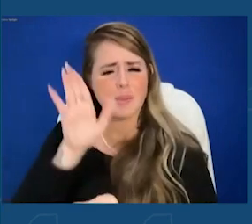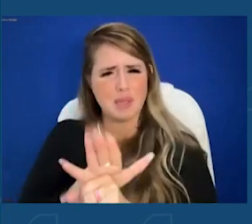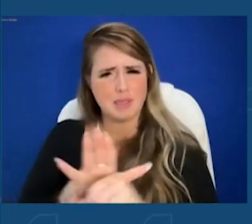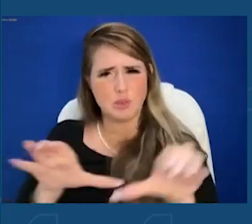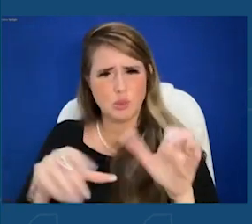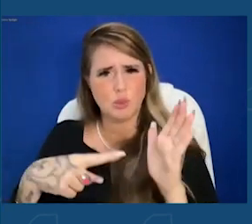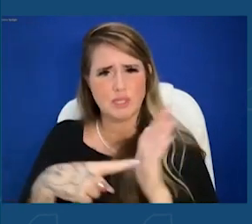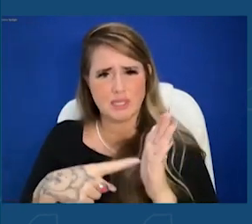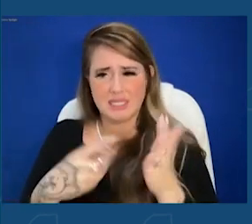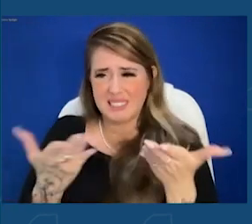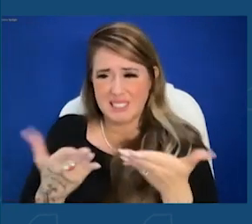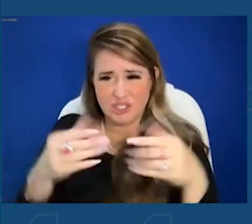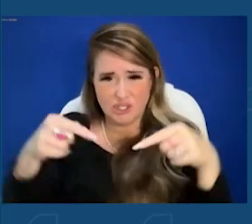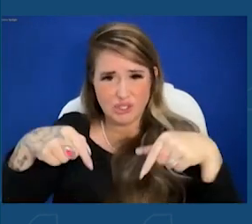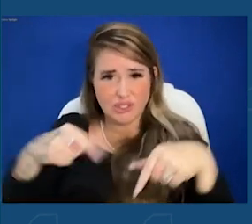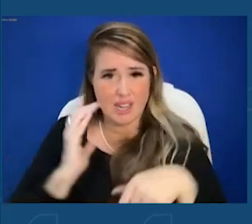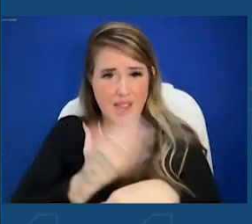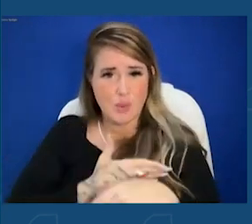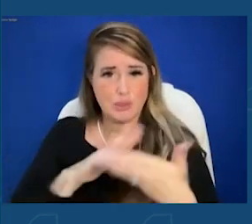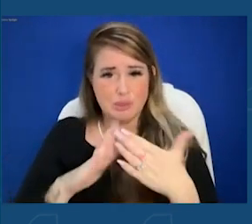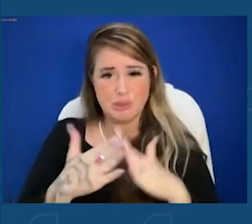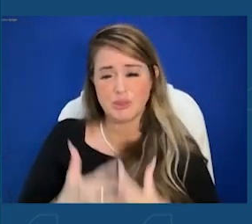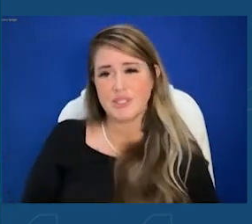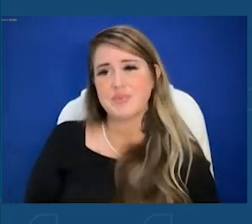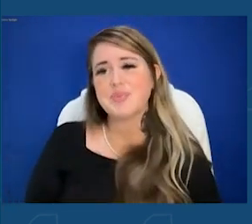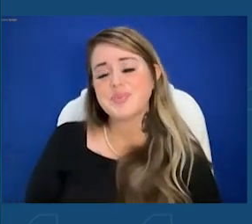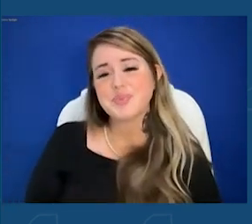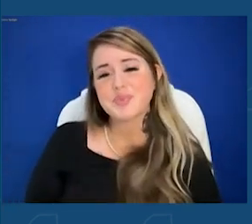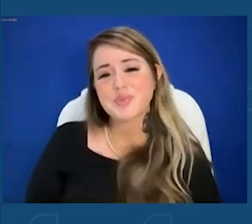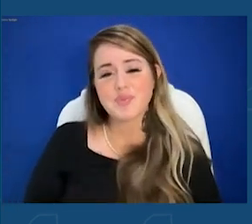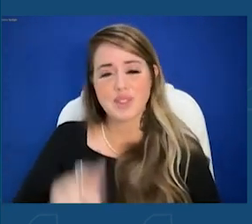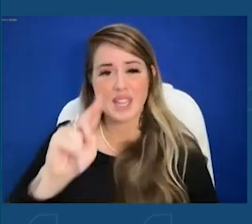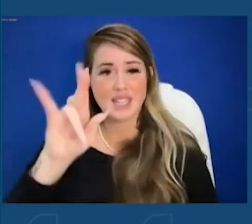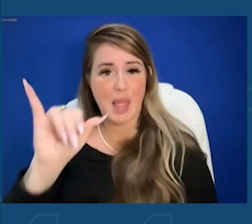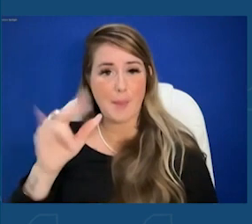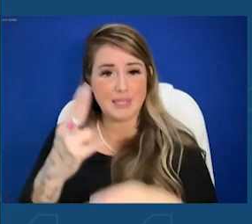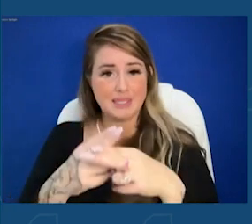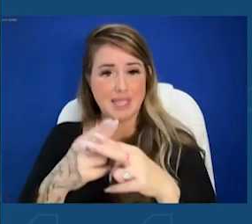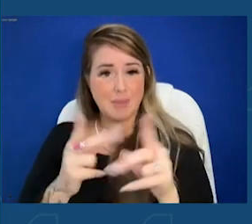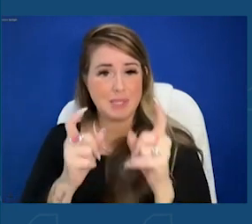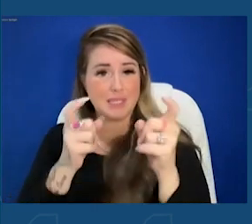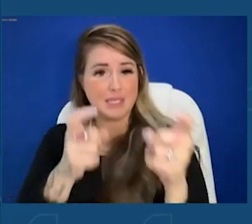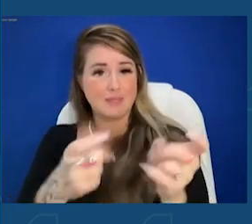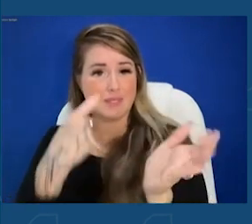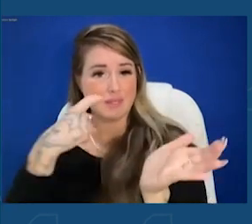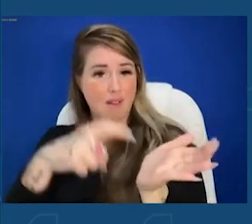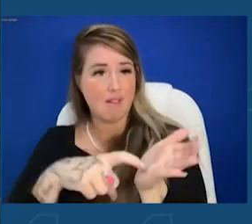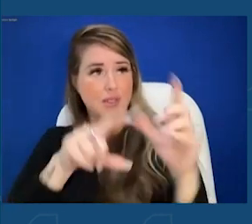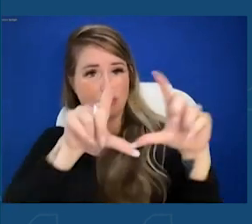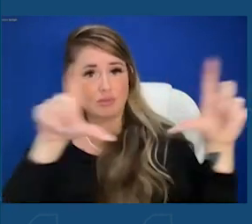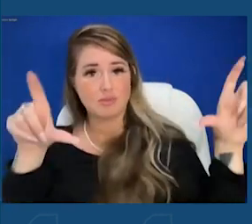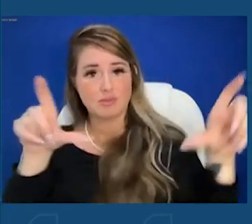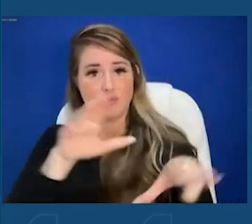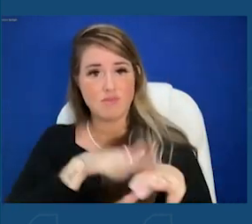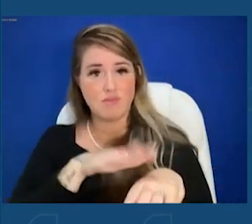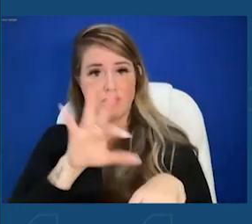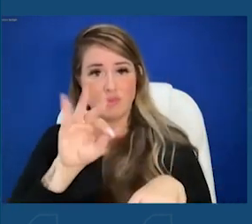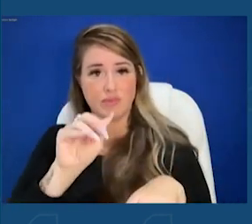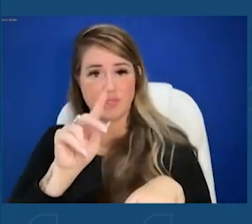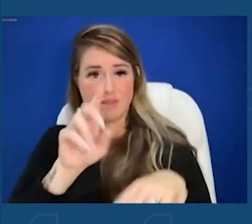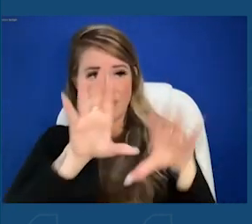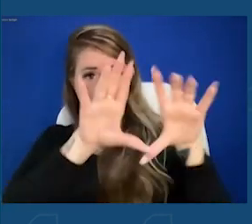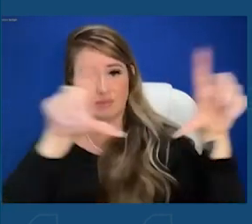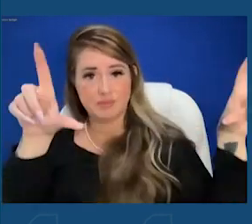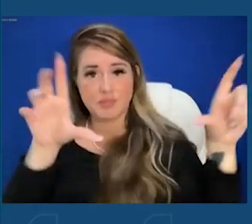in our community. The Nappi's naming gift is acknowledged on the facade and obvious. Not